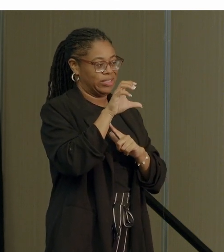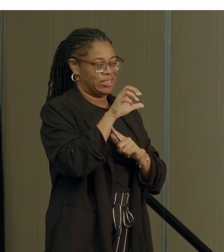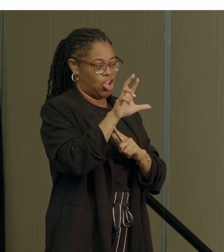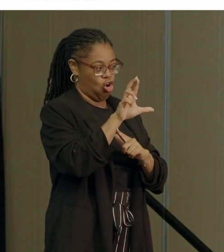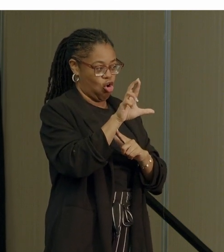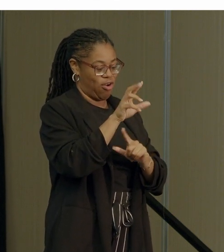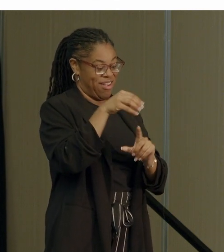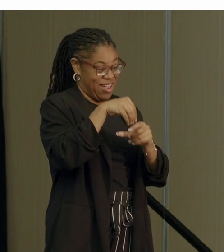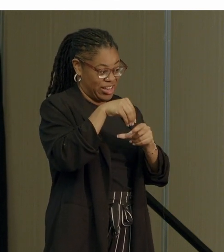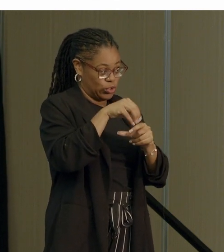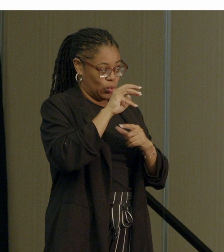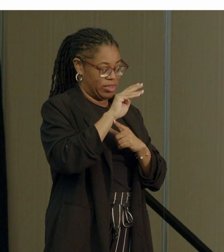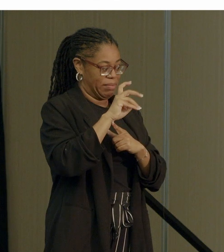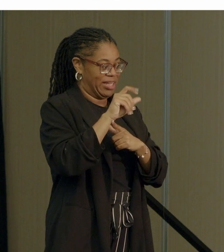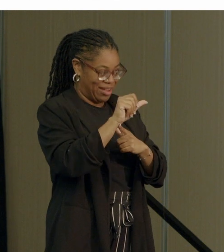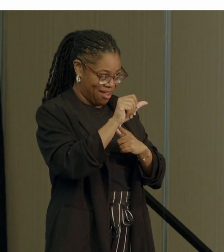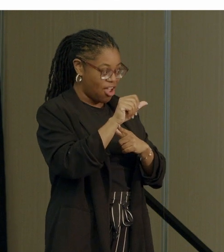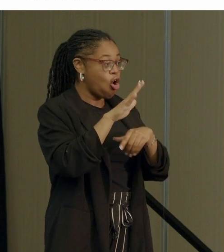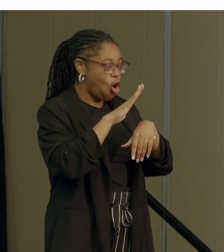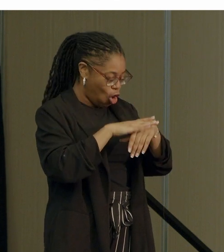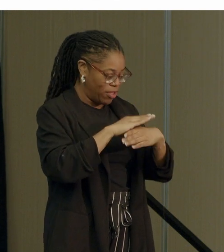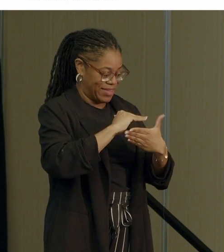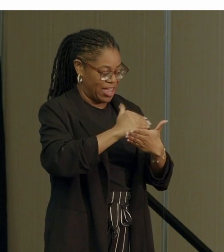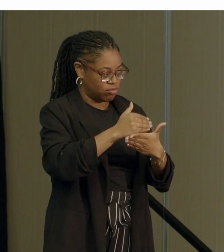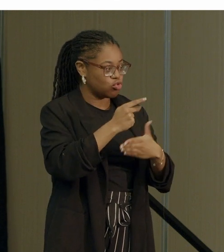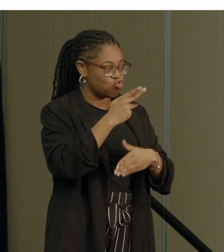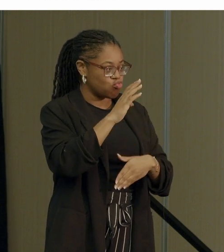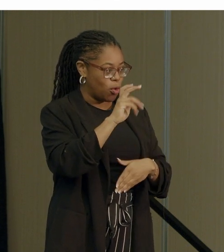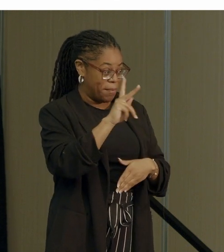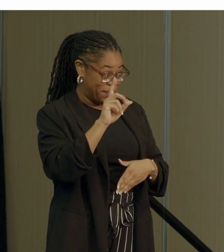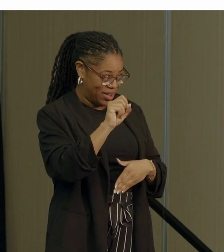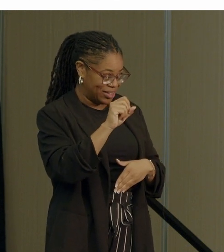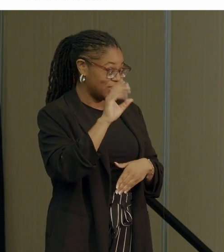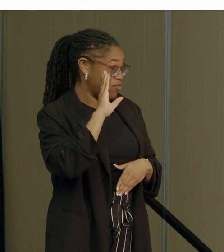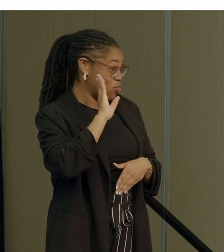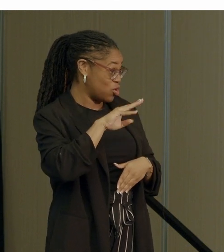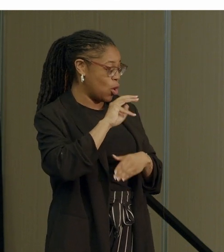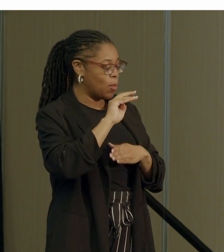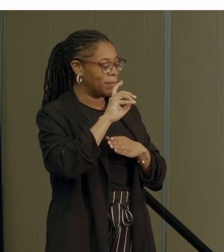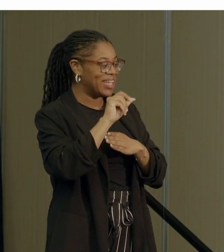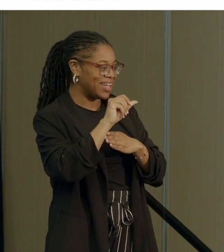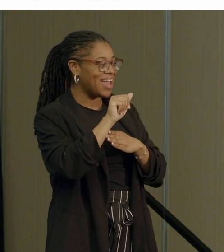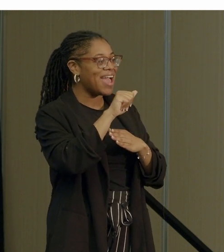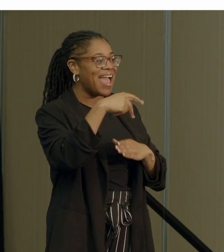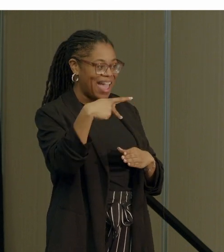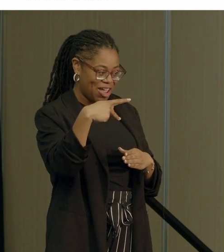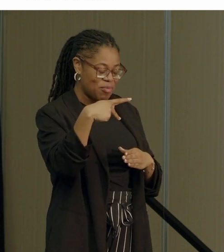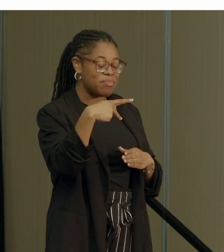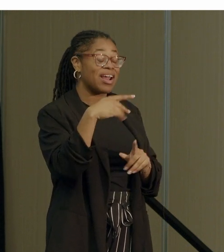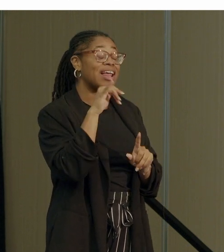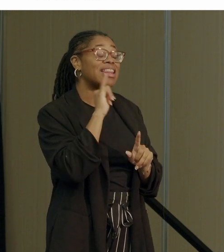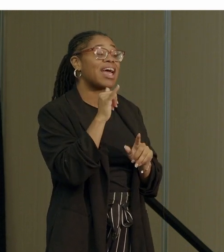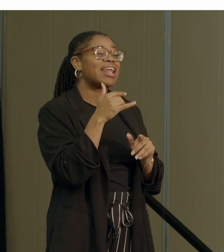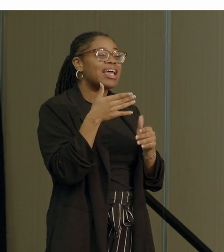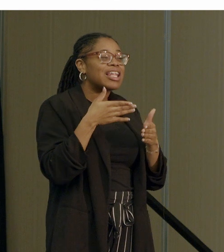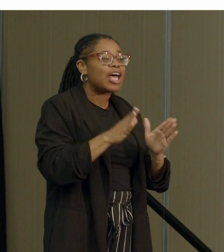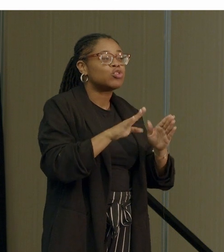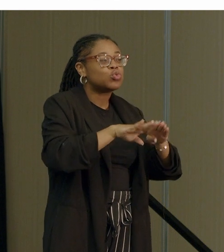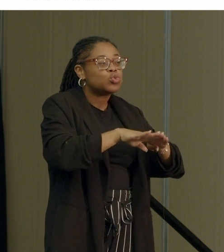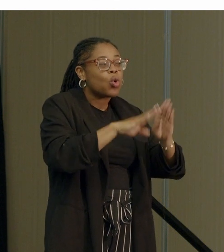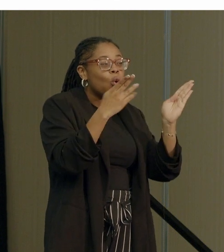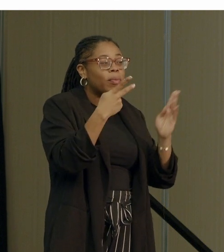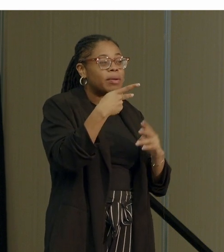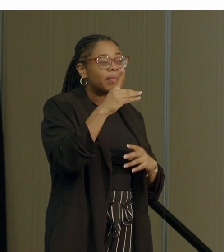the Media app on Chromebooks. If you know about the Media app, that is the native app in Chromebooks that allows you to open